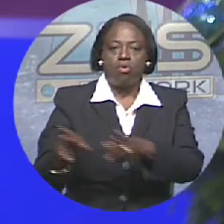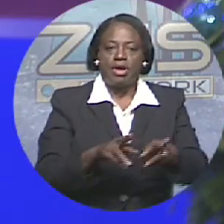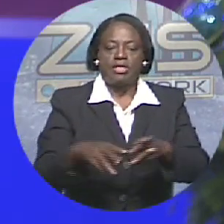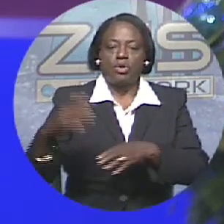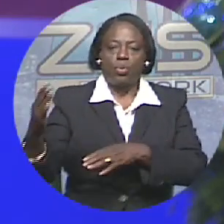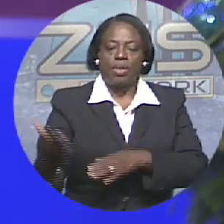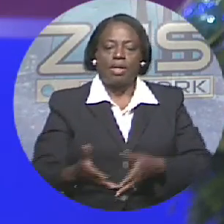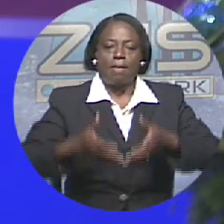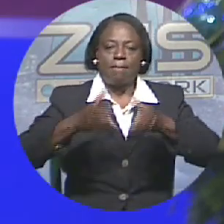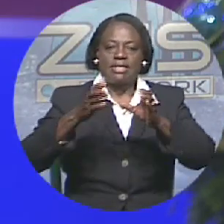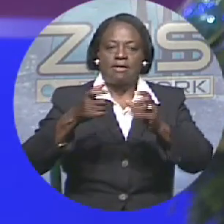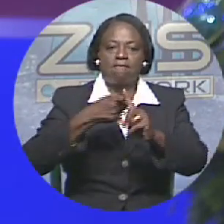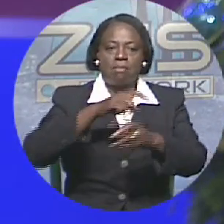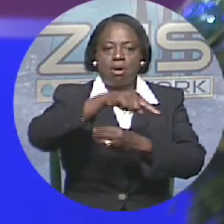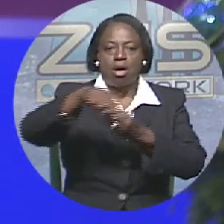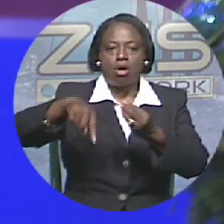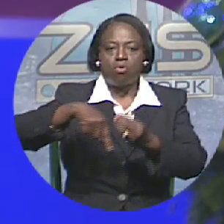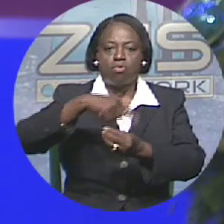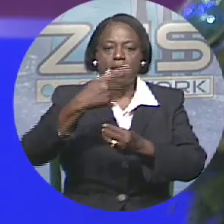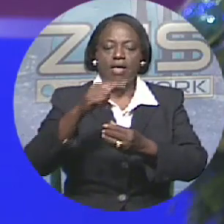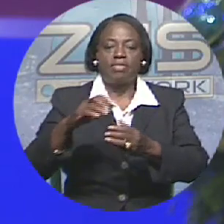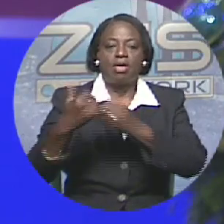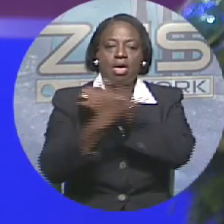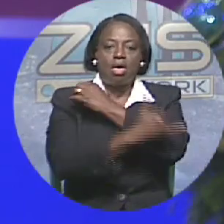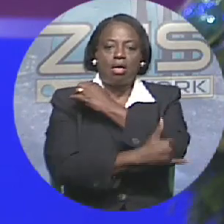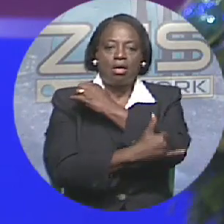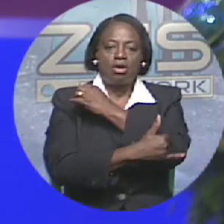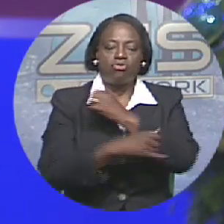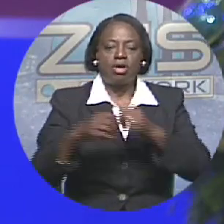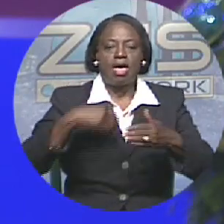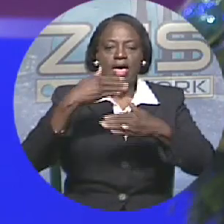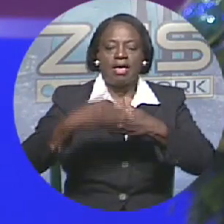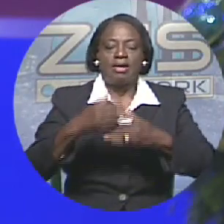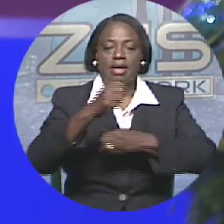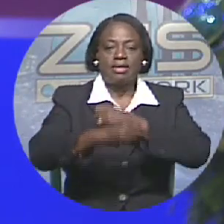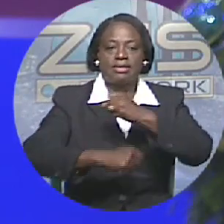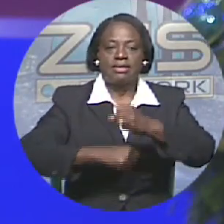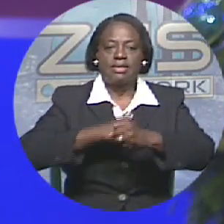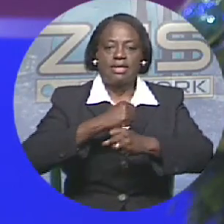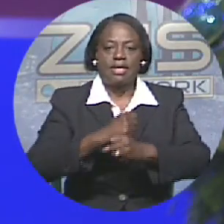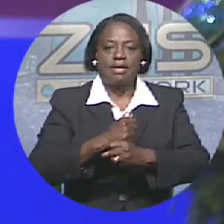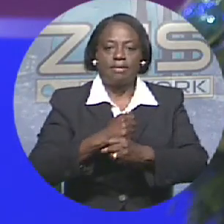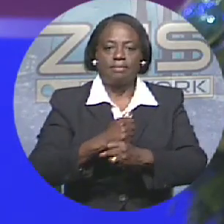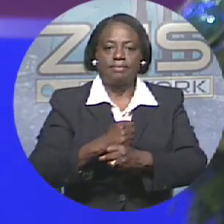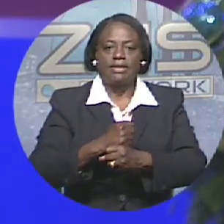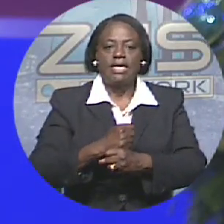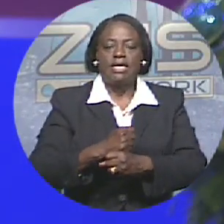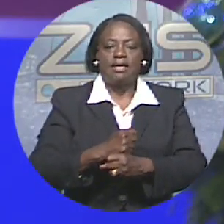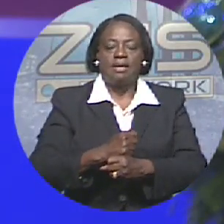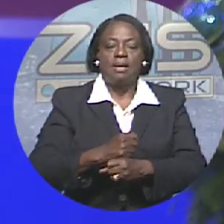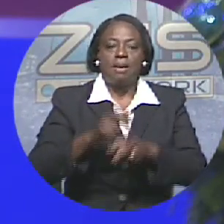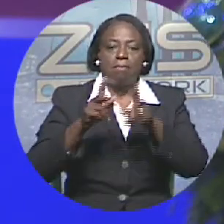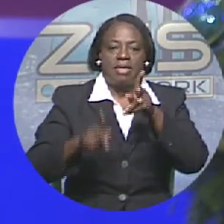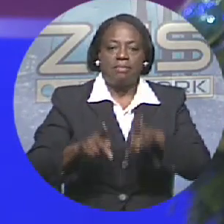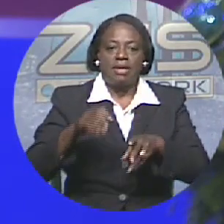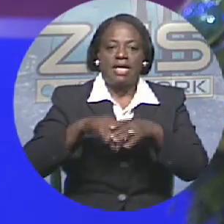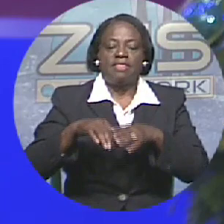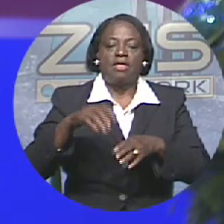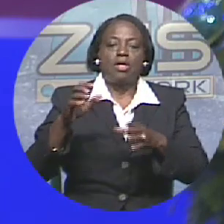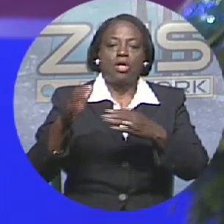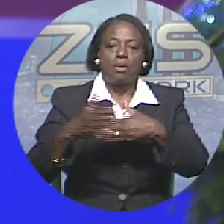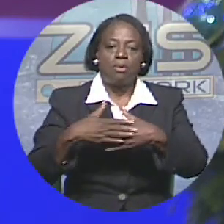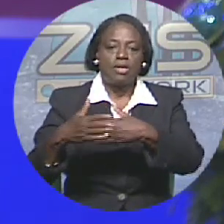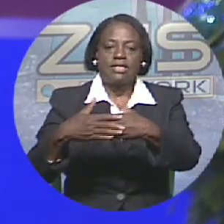country next year. The North Long Island High School Basketball Jamboree is a slam dunk affair and something persons in the communities are